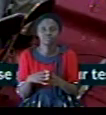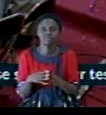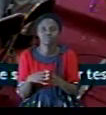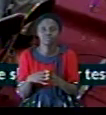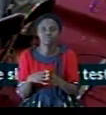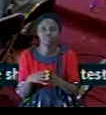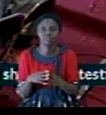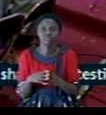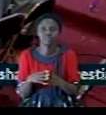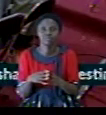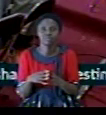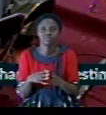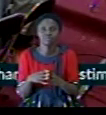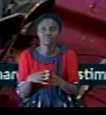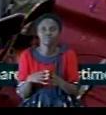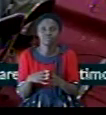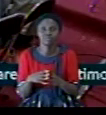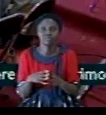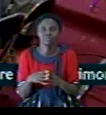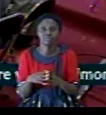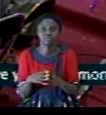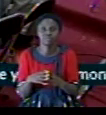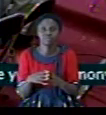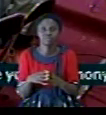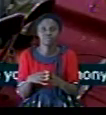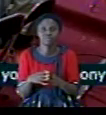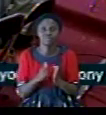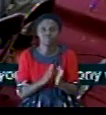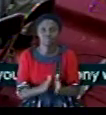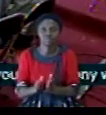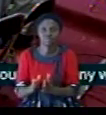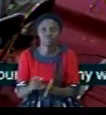and start clearing them for testimony.